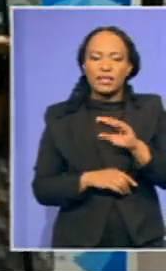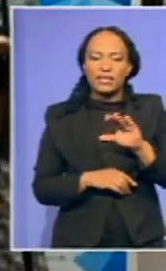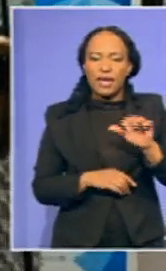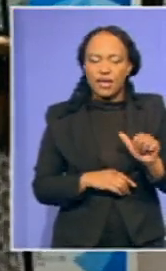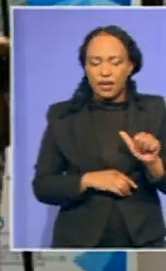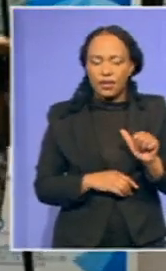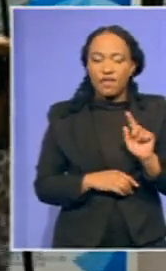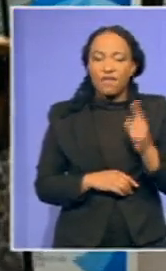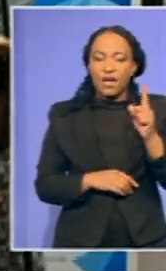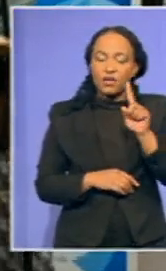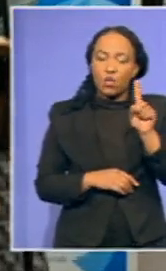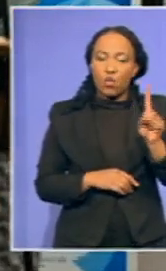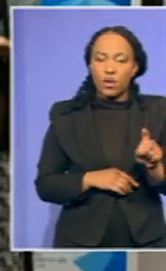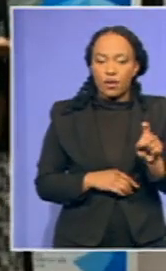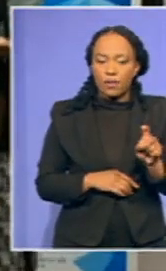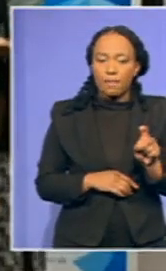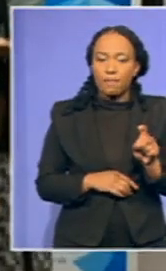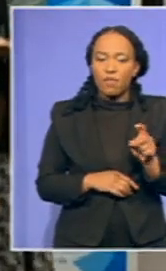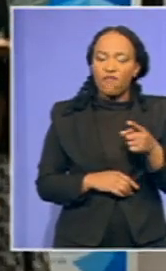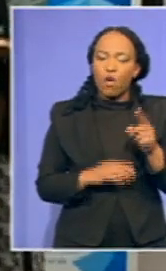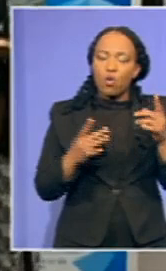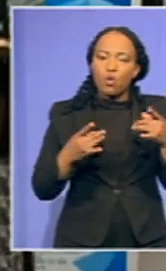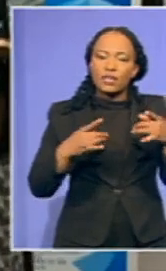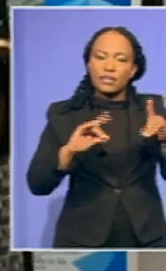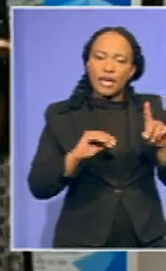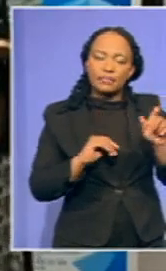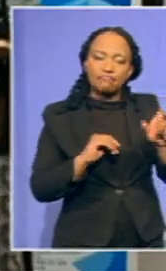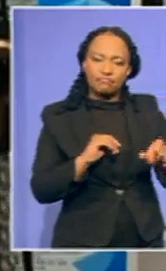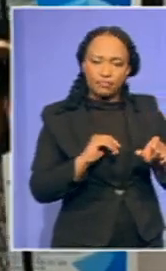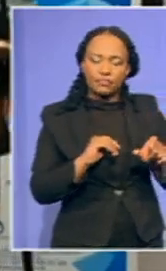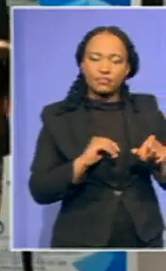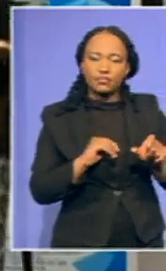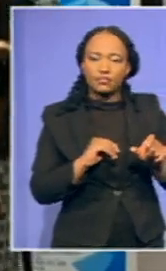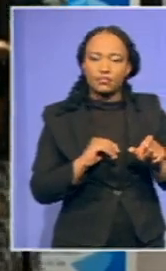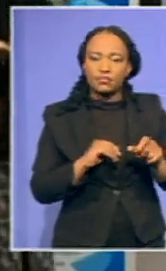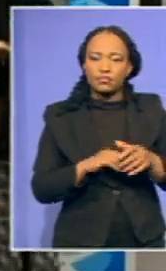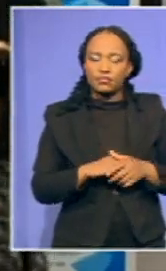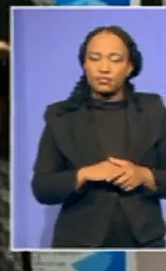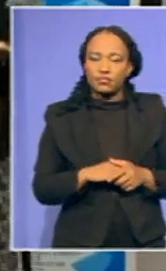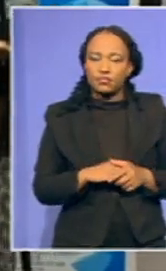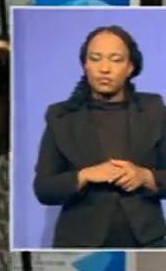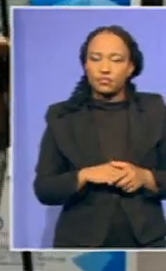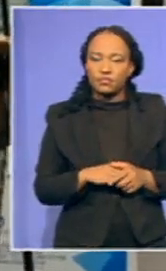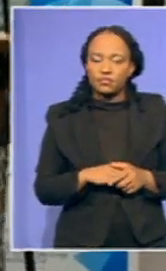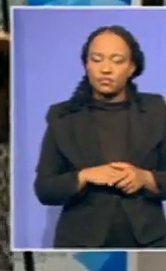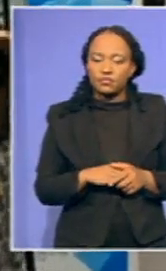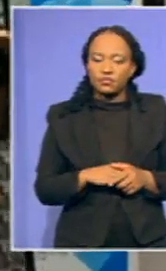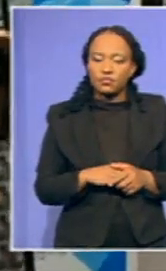the first question, I think maybe the chair would be best placed to answer. It would be on Reservoir